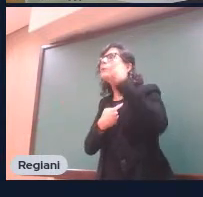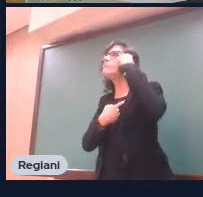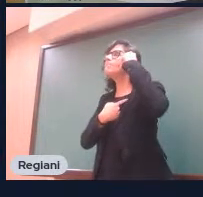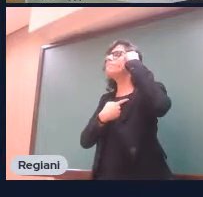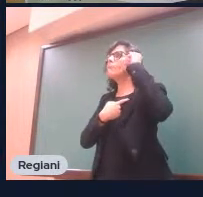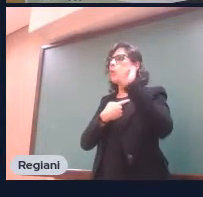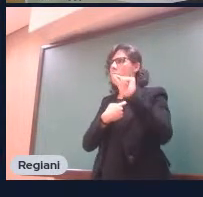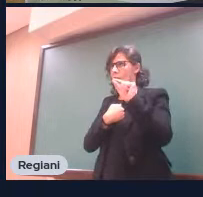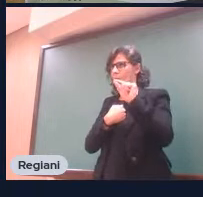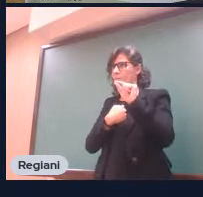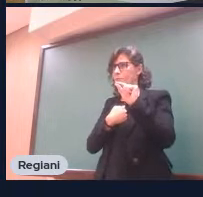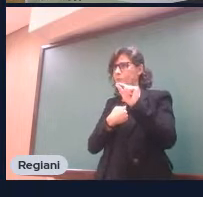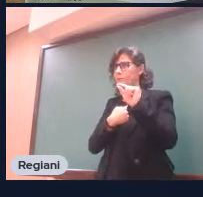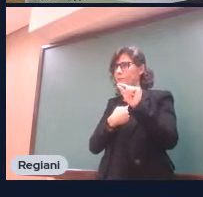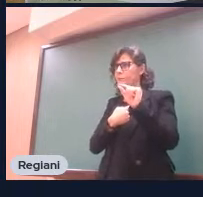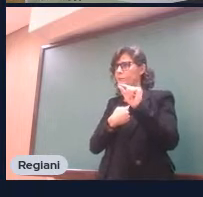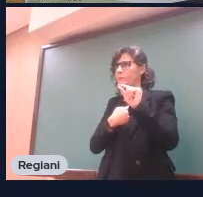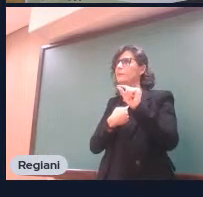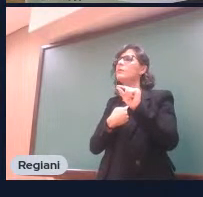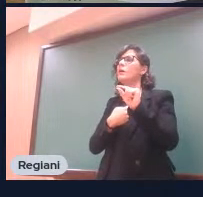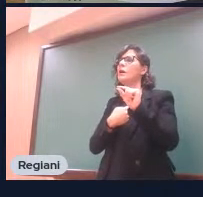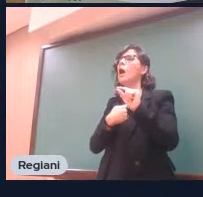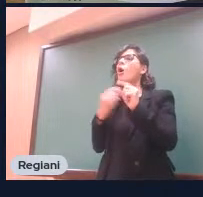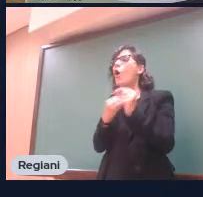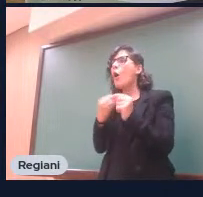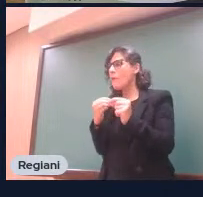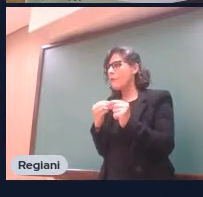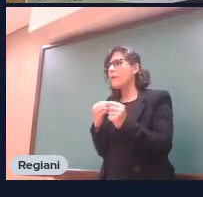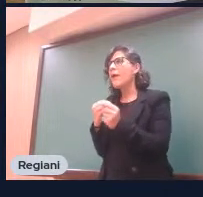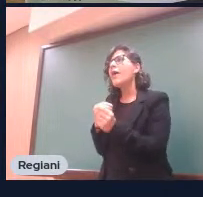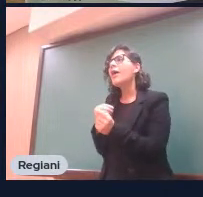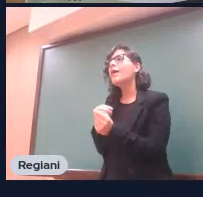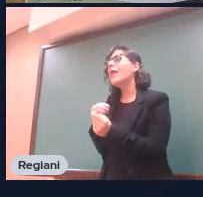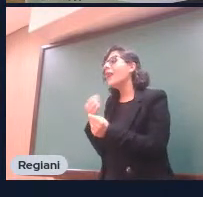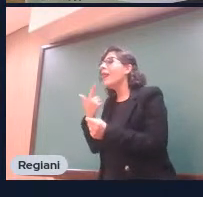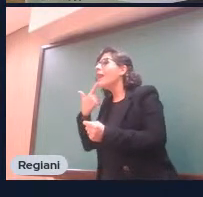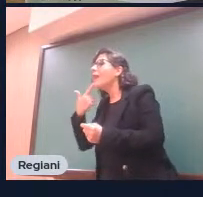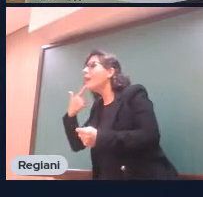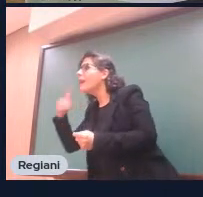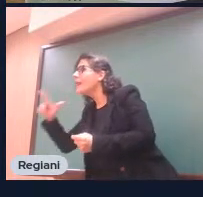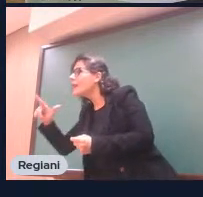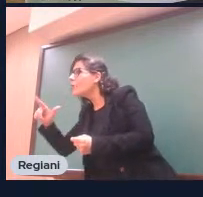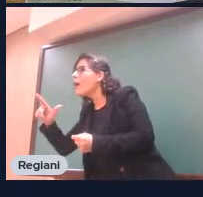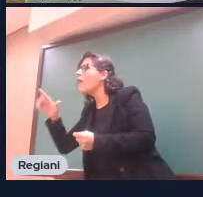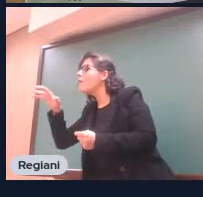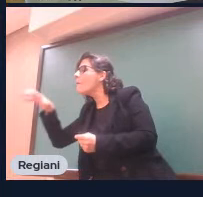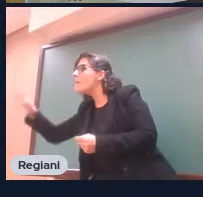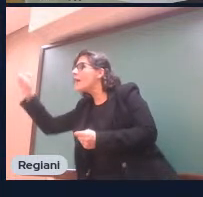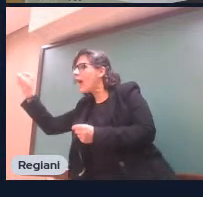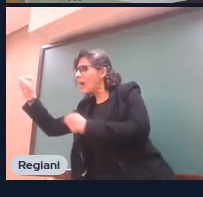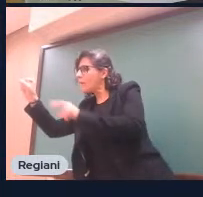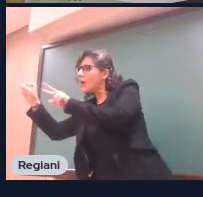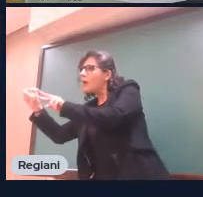you pull, you tear at the source language to fit in the target